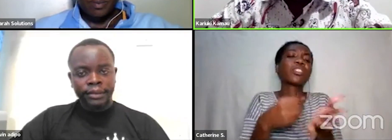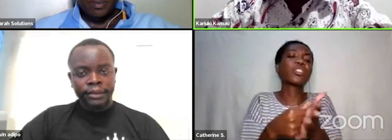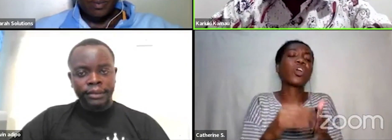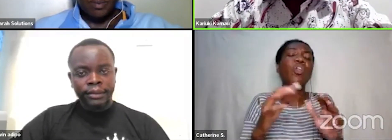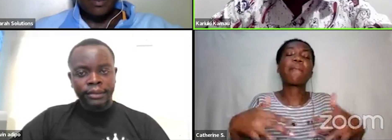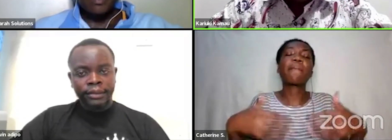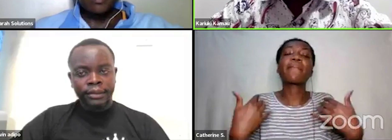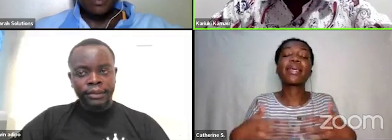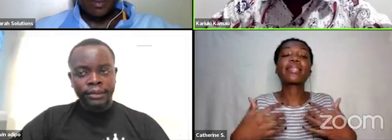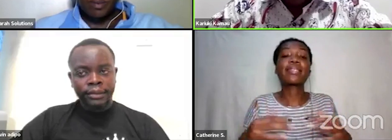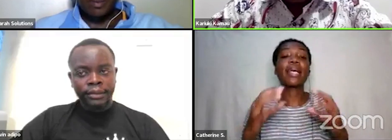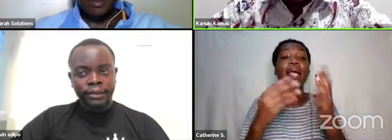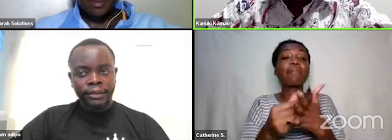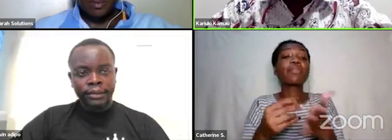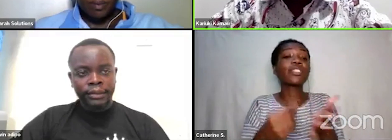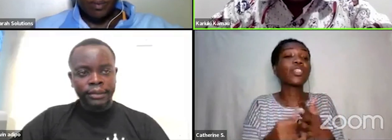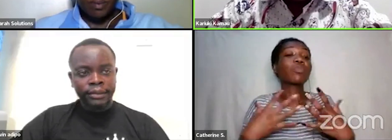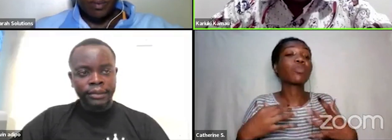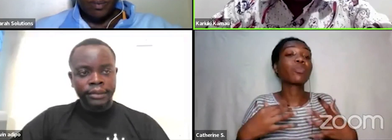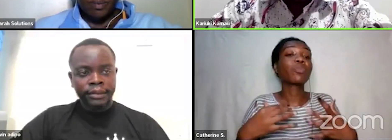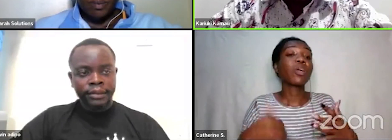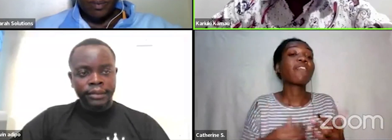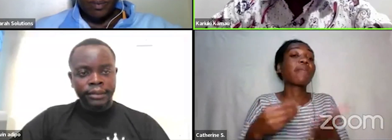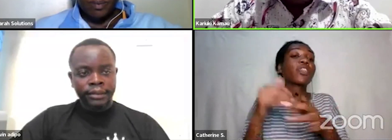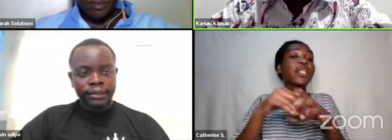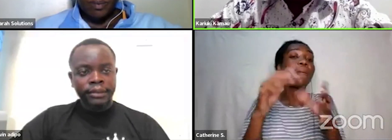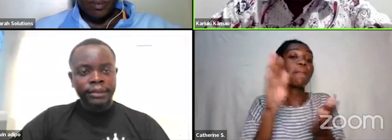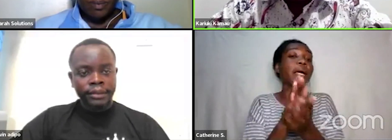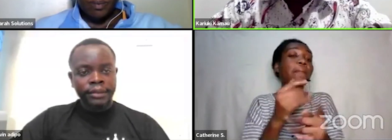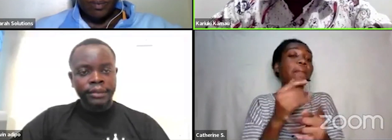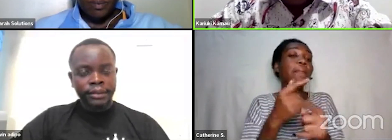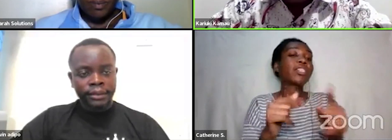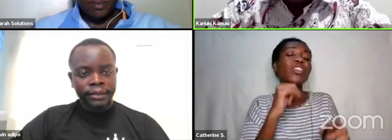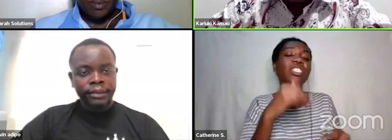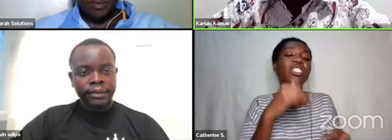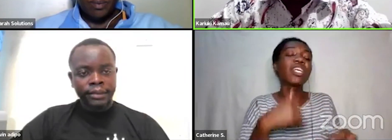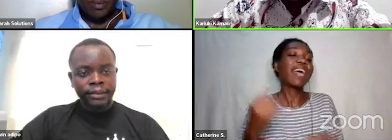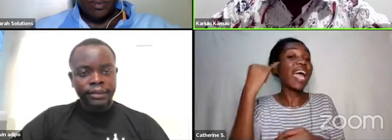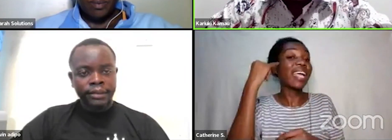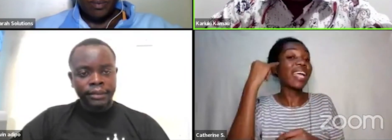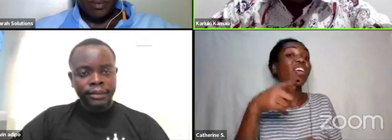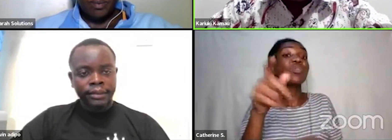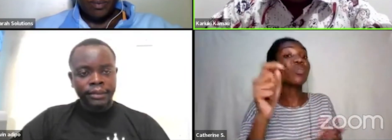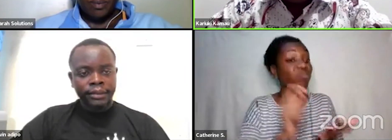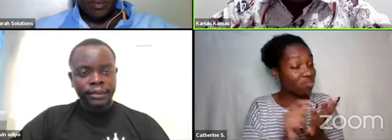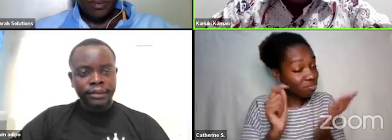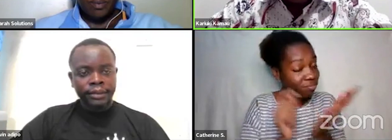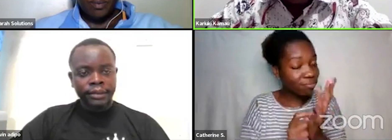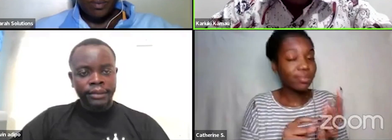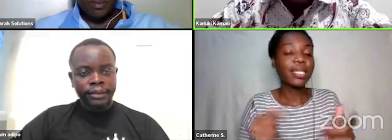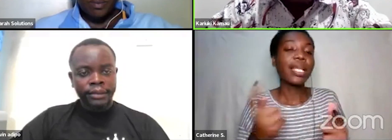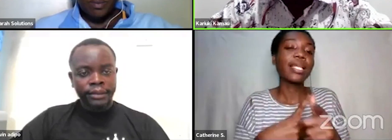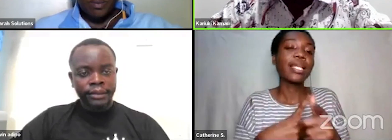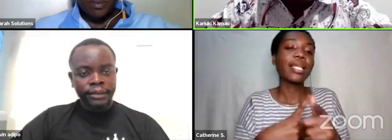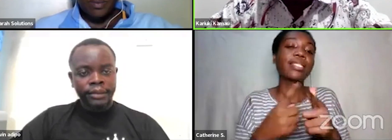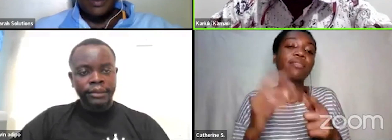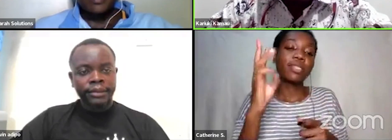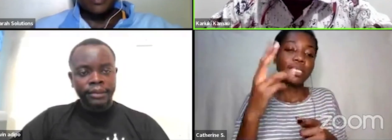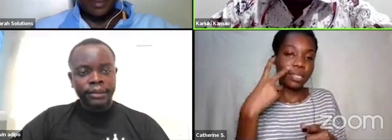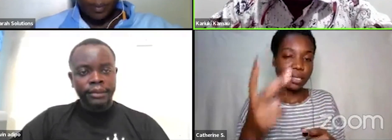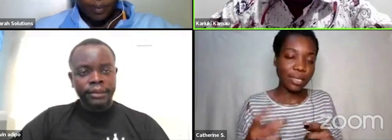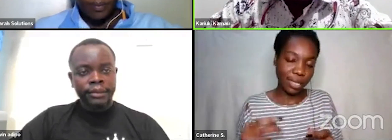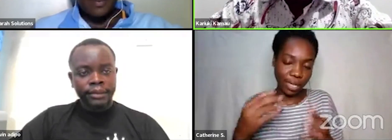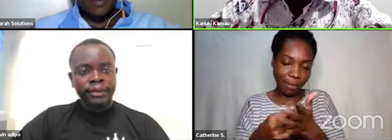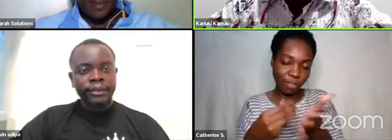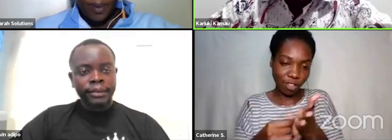capital. People have capital in the bank and they don't have the idea. Put the idea down. You see capital coming towards where you are.